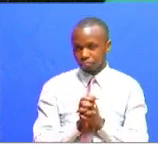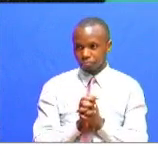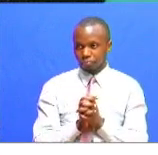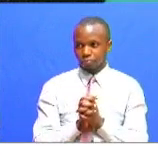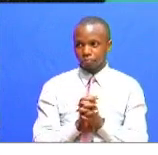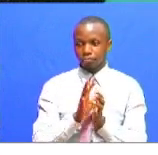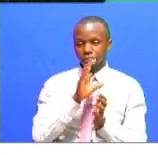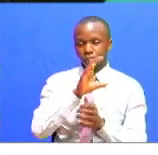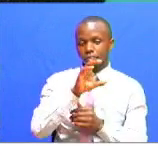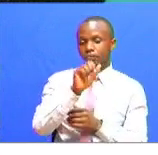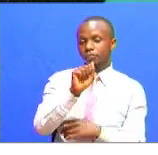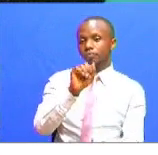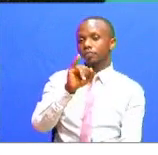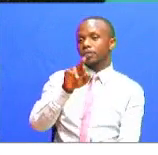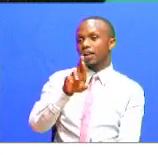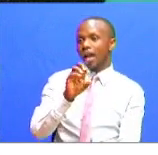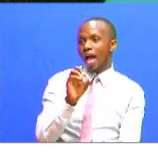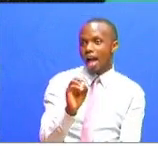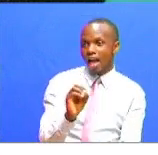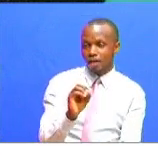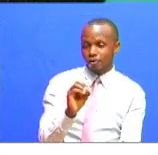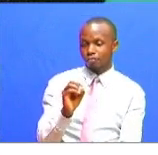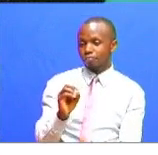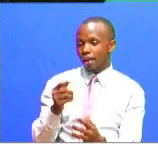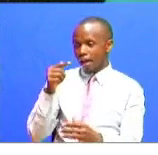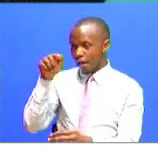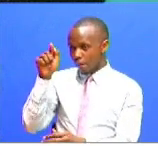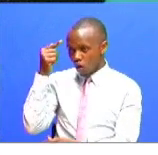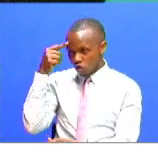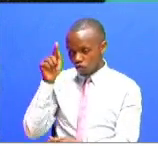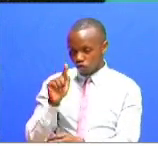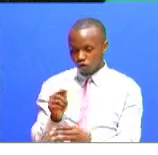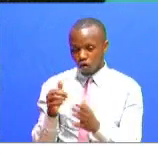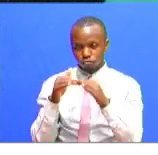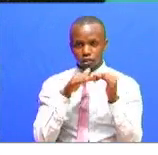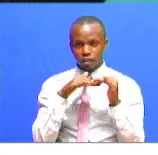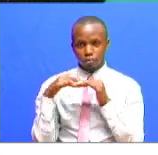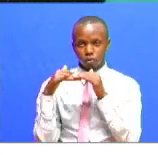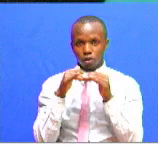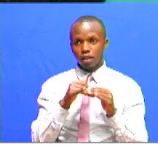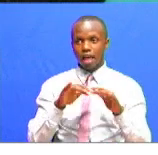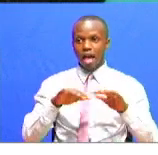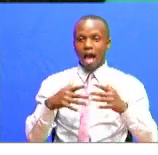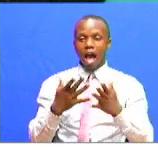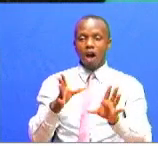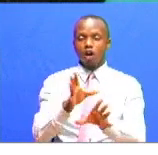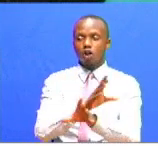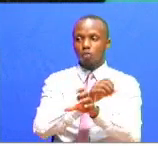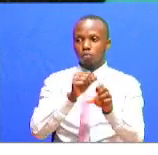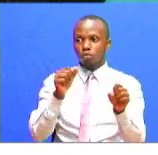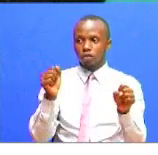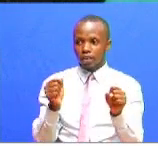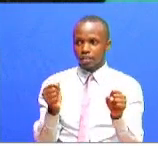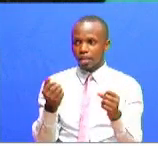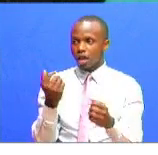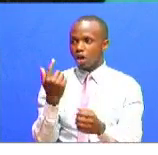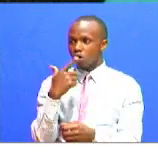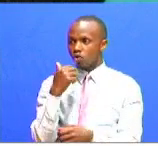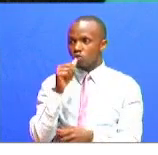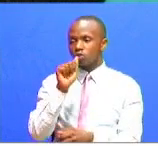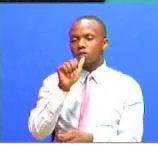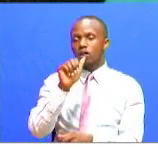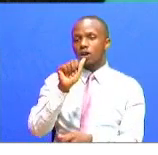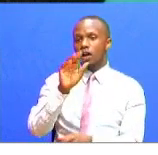Cairo became the focal point of international economic diplomacy as President Abdel Fattah el-Sisi and European